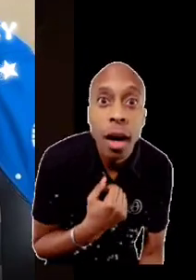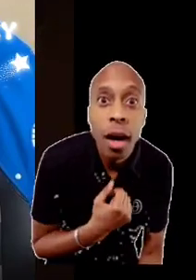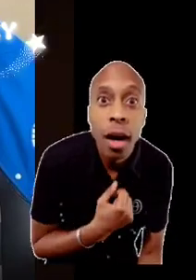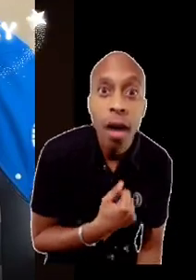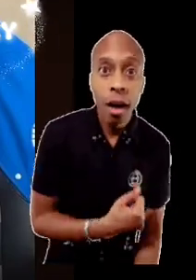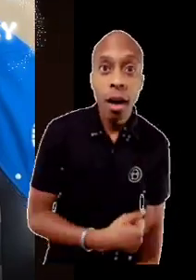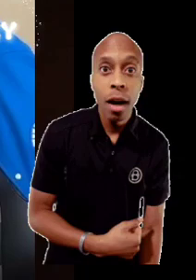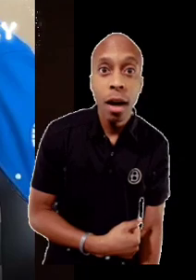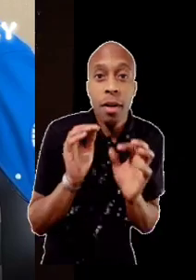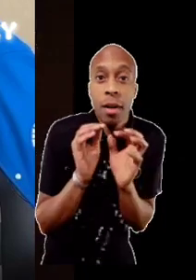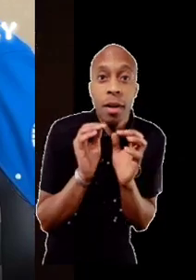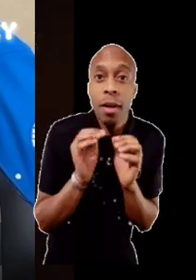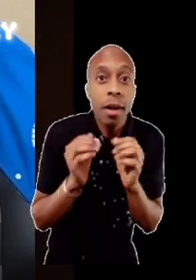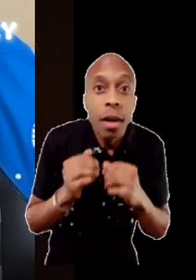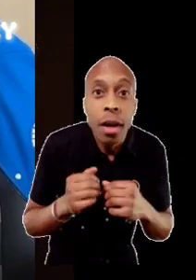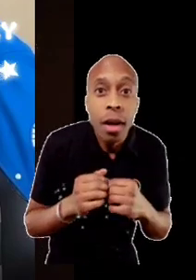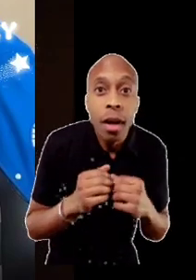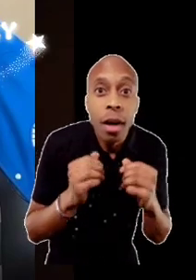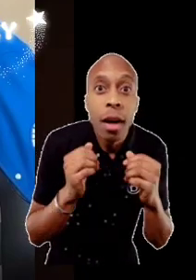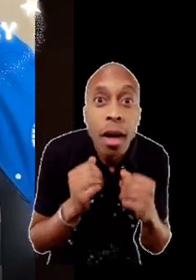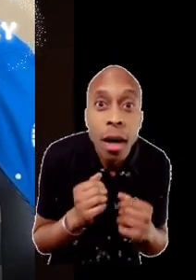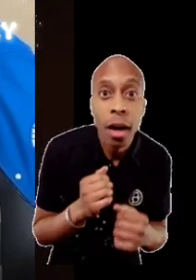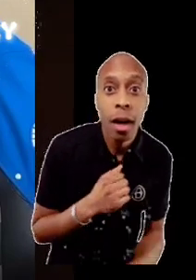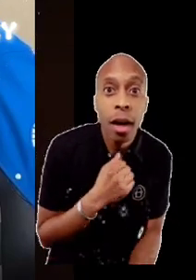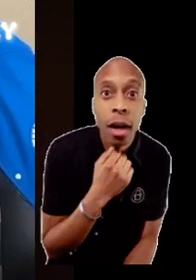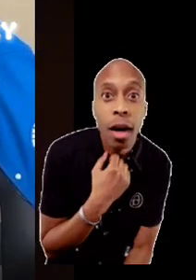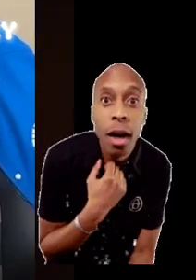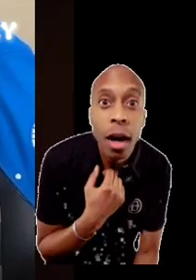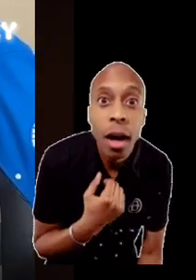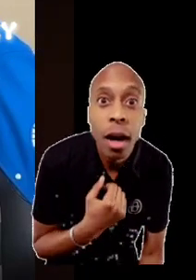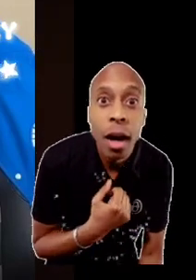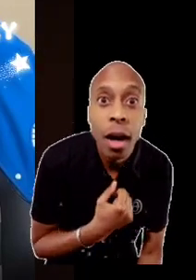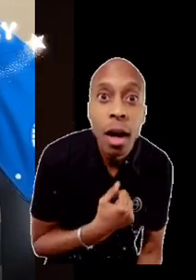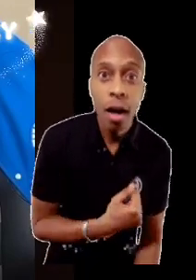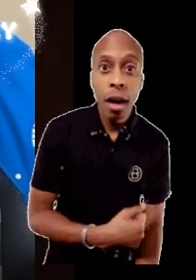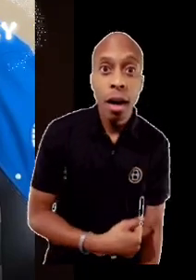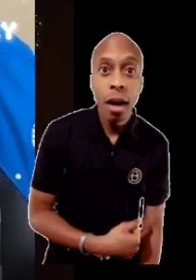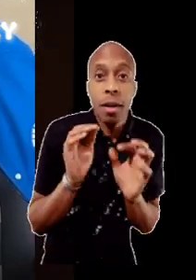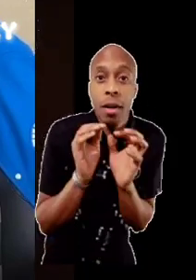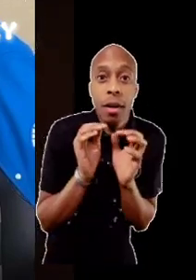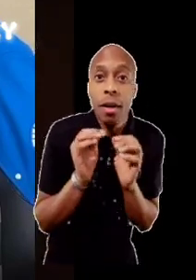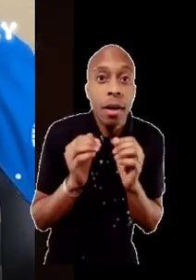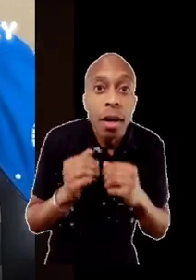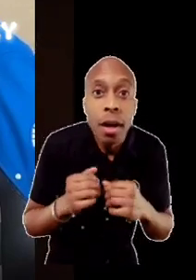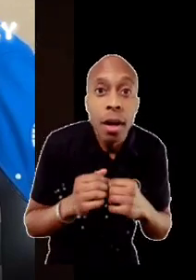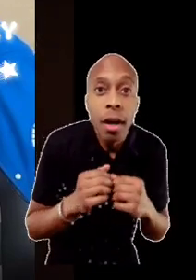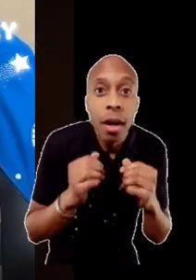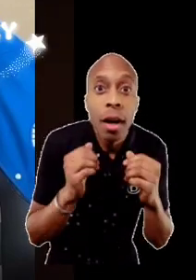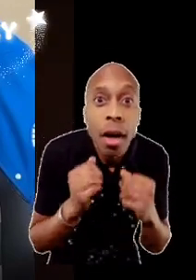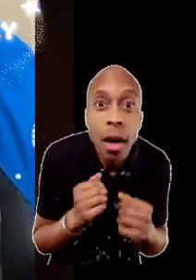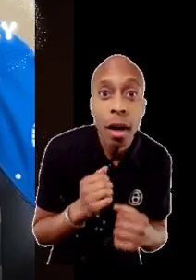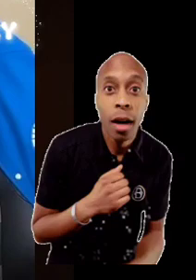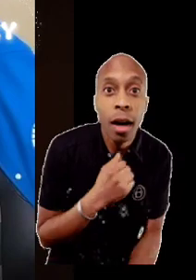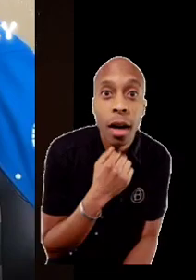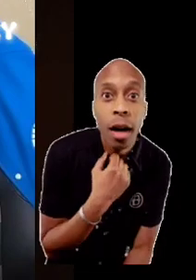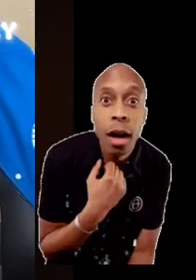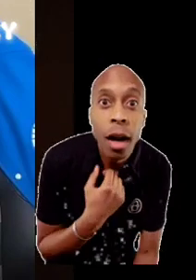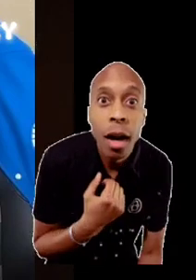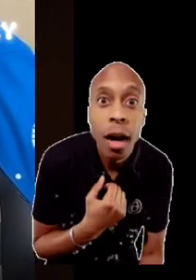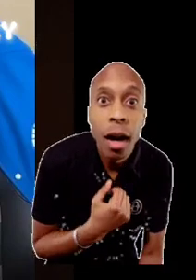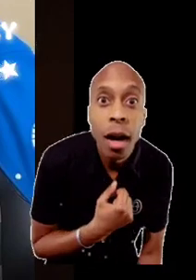just reintroduce you to something for free. Think about yourself. In certain situations, the